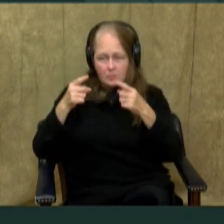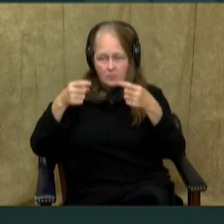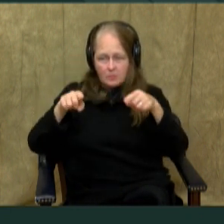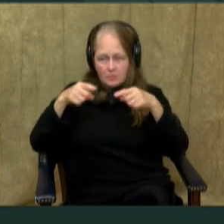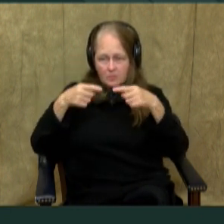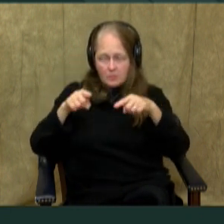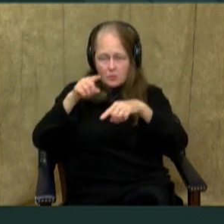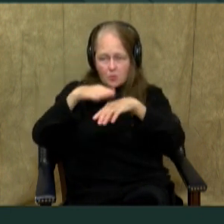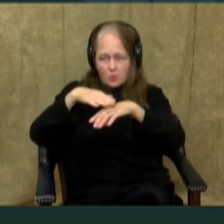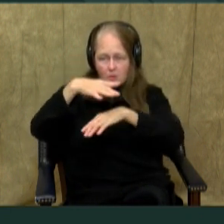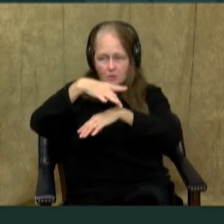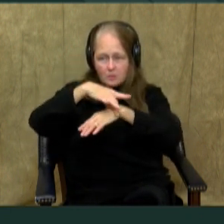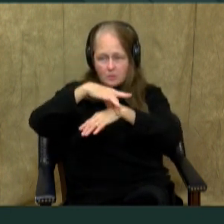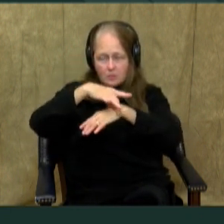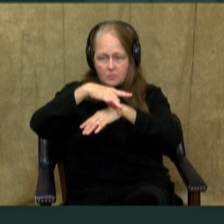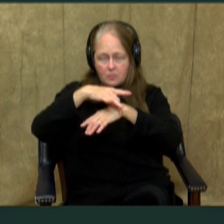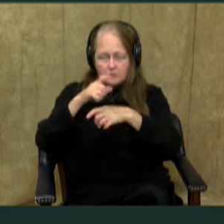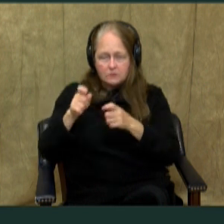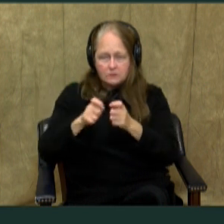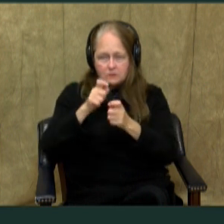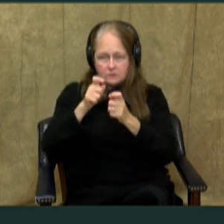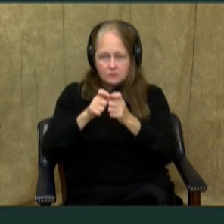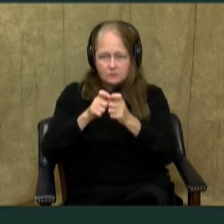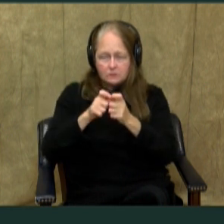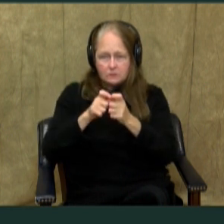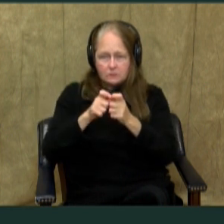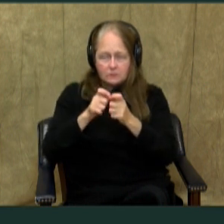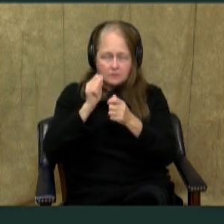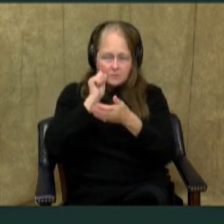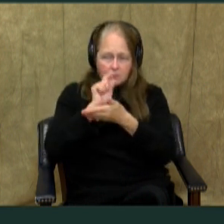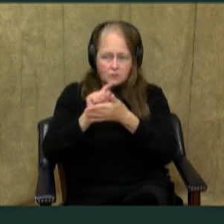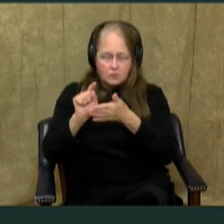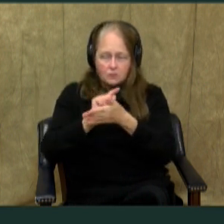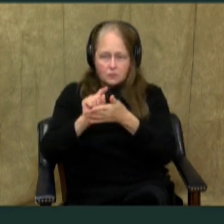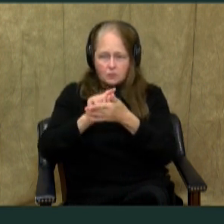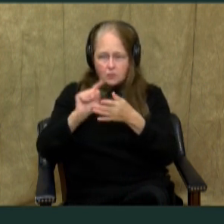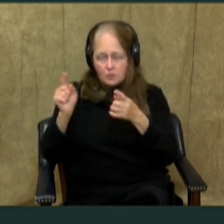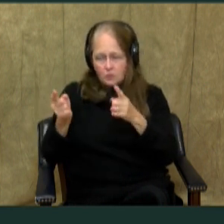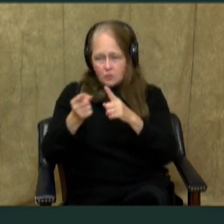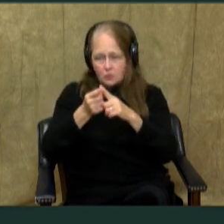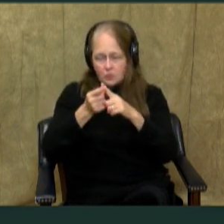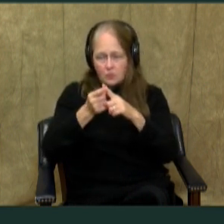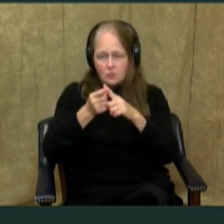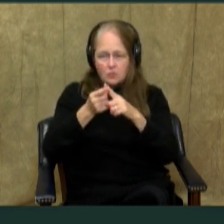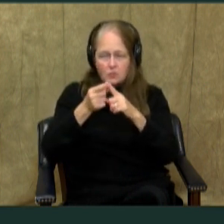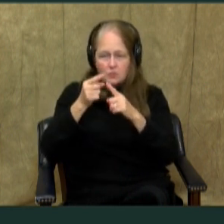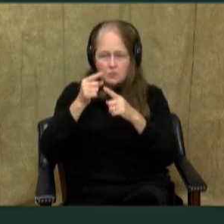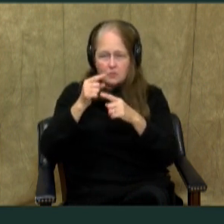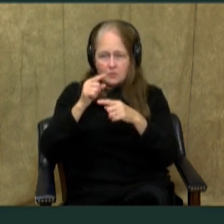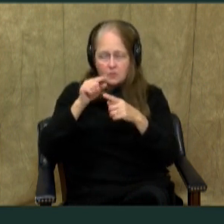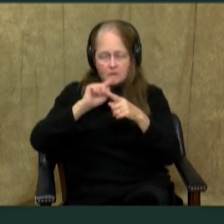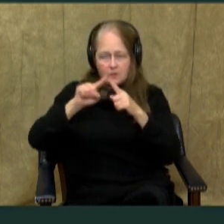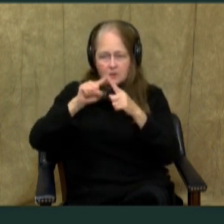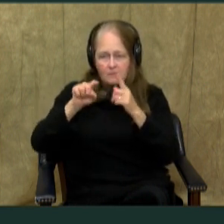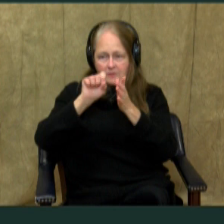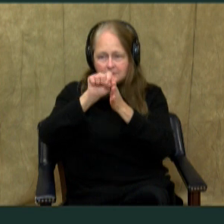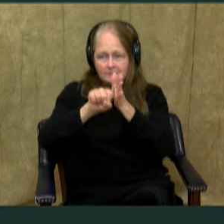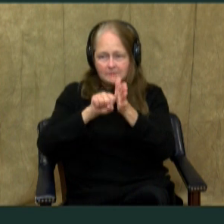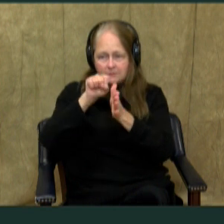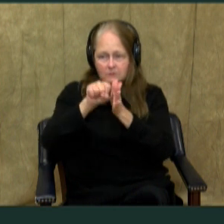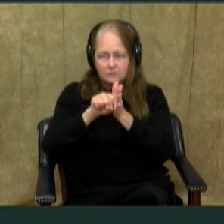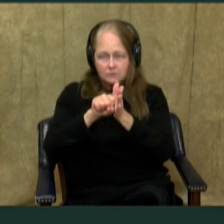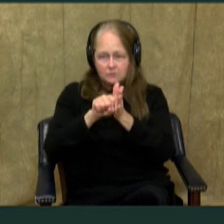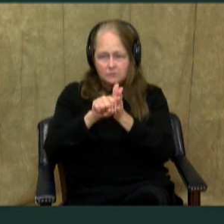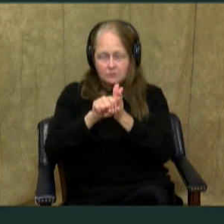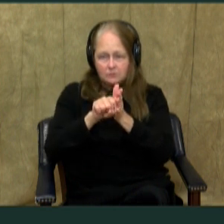on Earth. So specifically, let's look at kind of what we've done each week. So week 1, we talked about seasons. We started